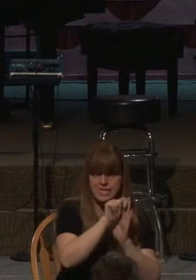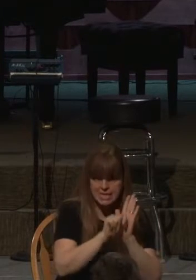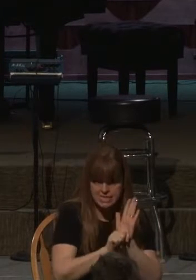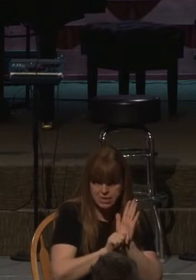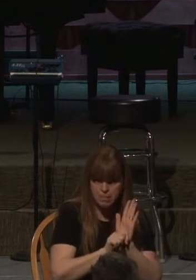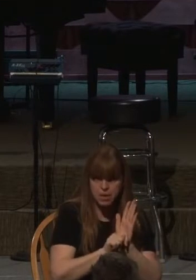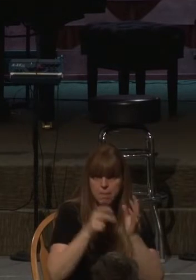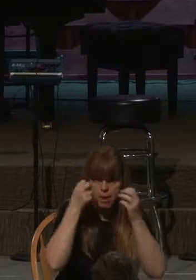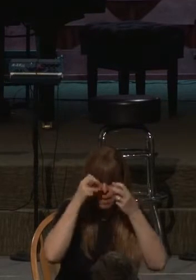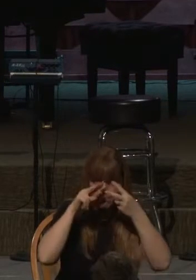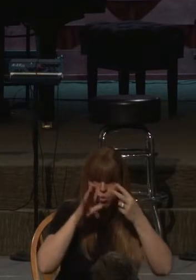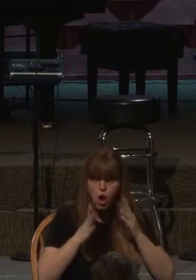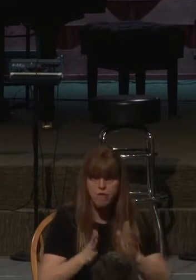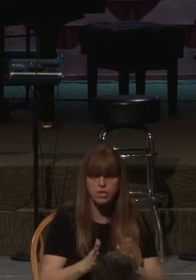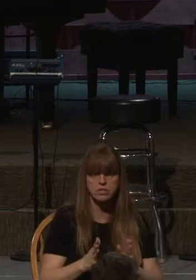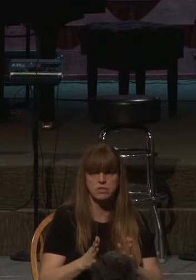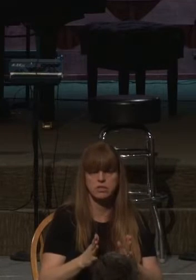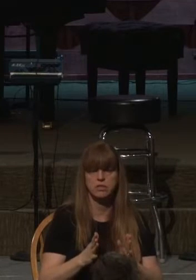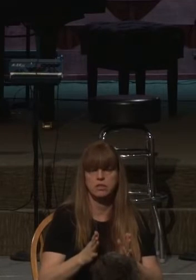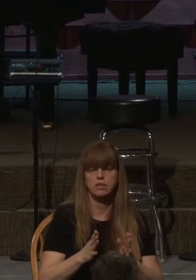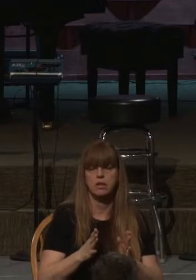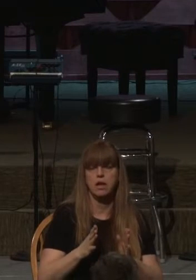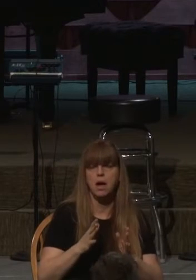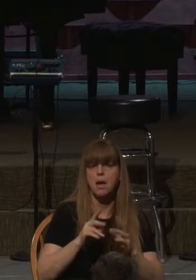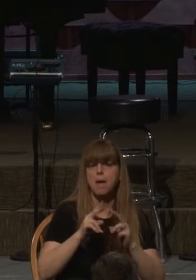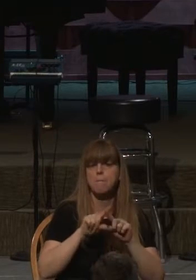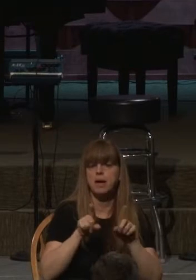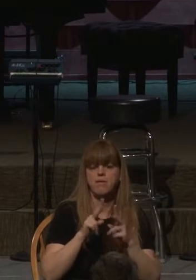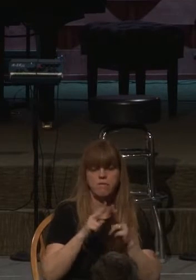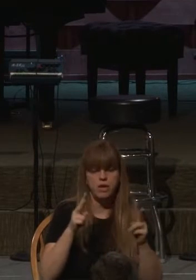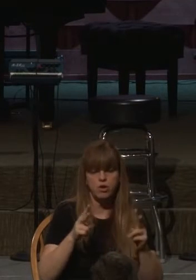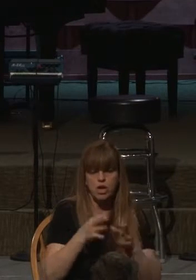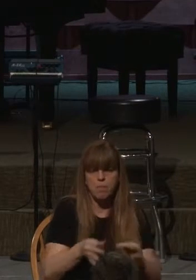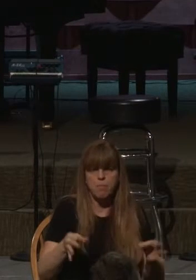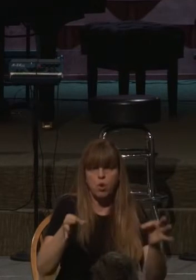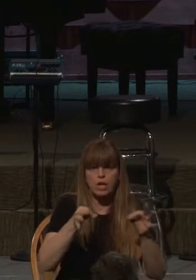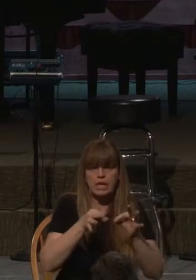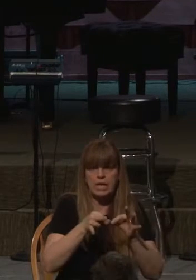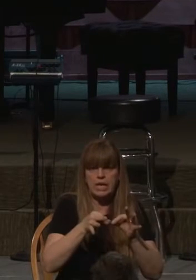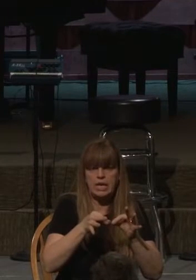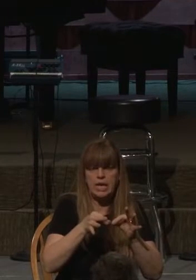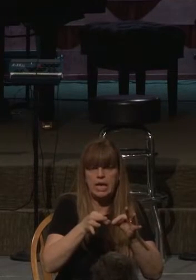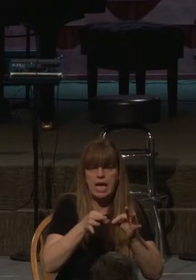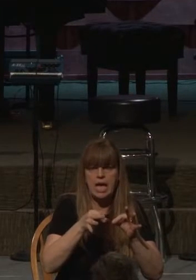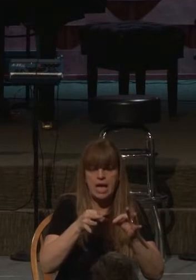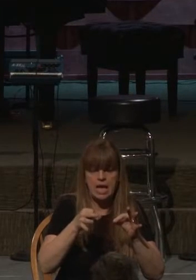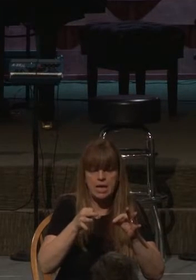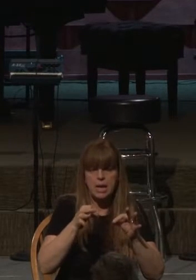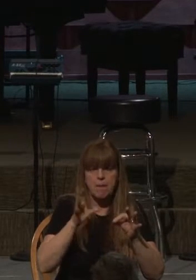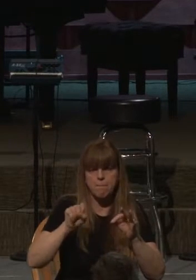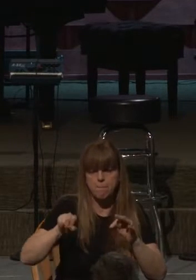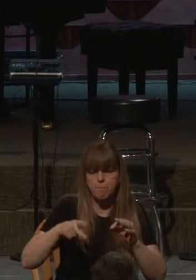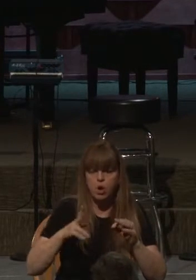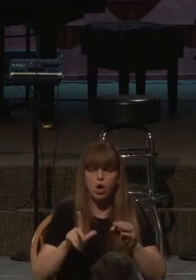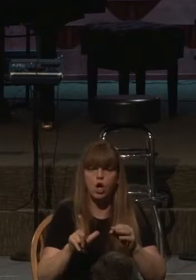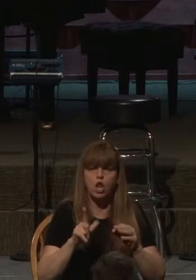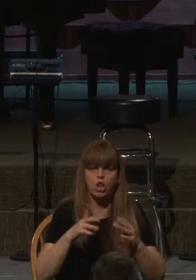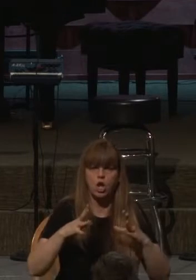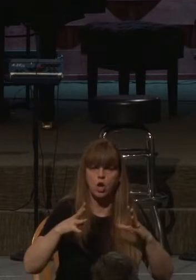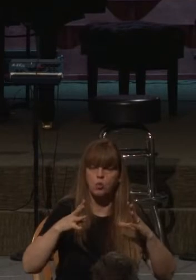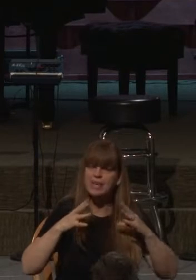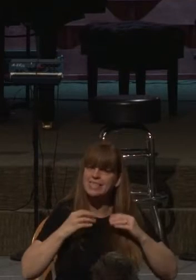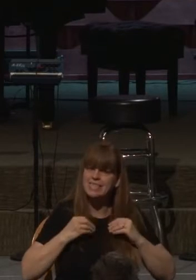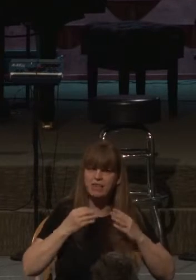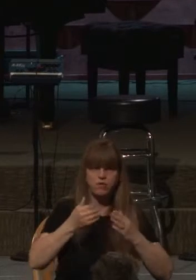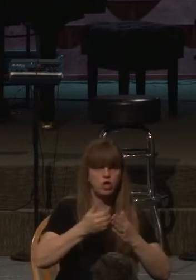him actually ministering in both contexts. But very importantly, in his apostolic office, Paul received